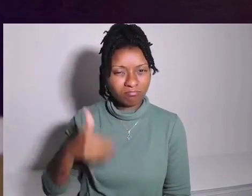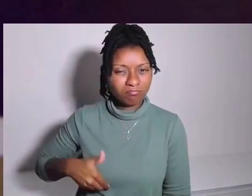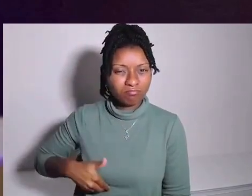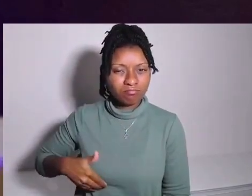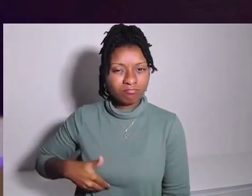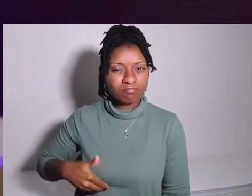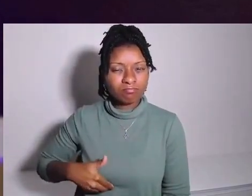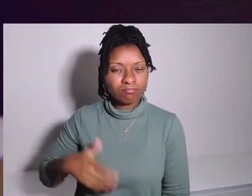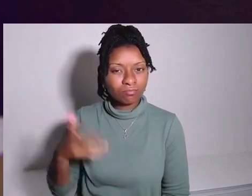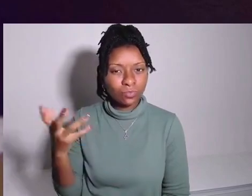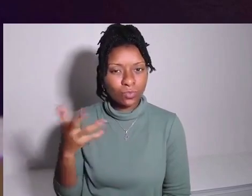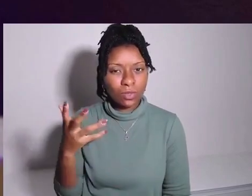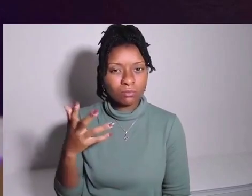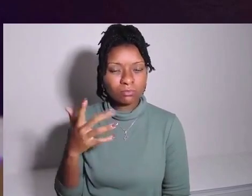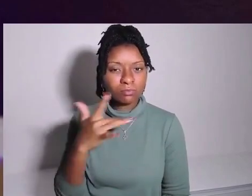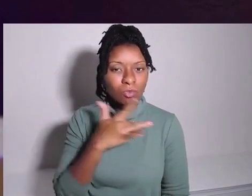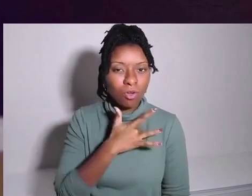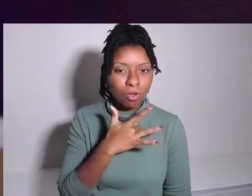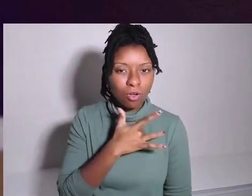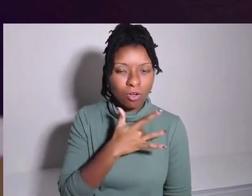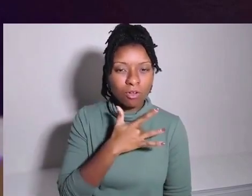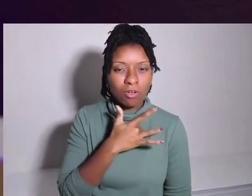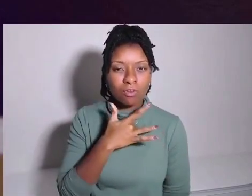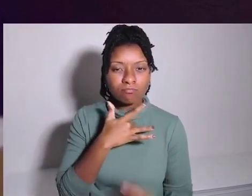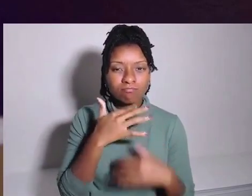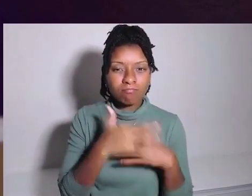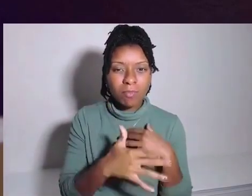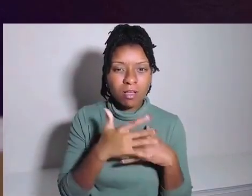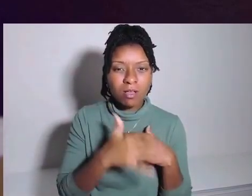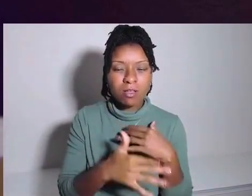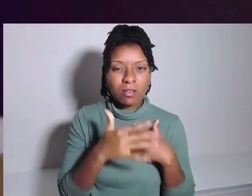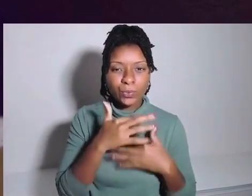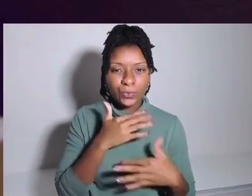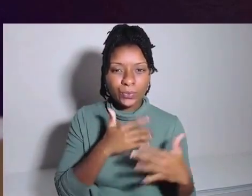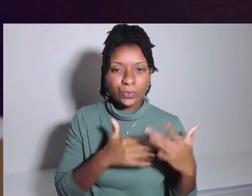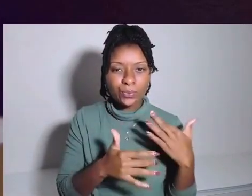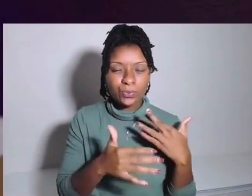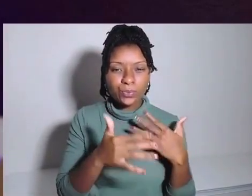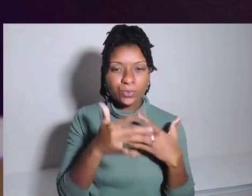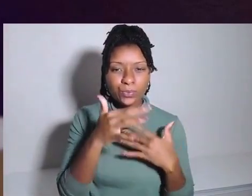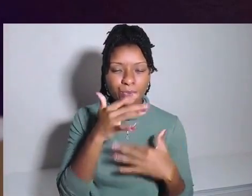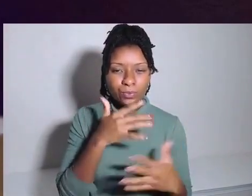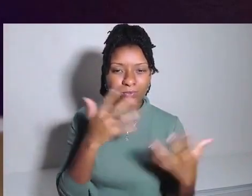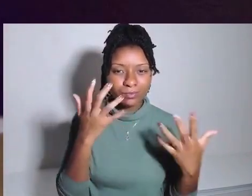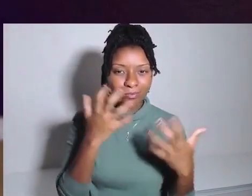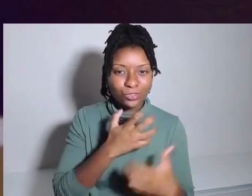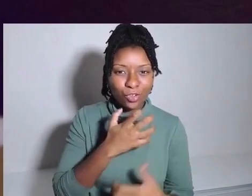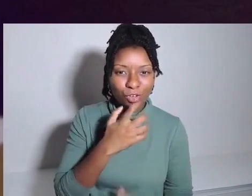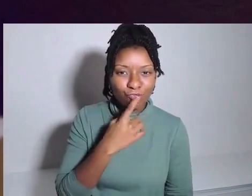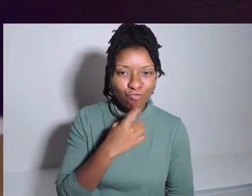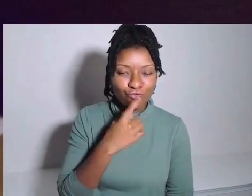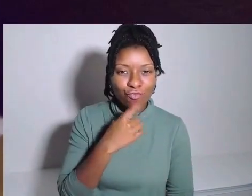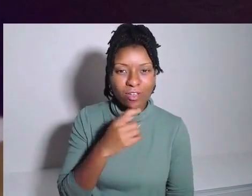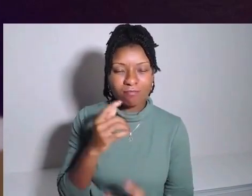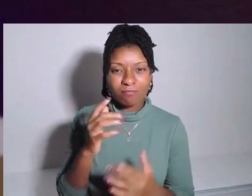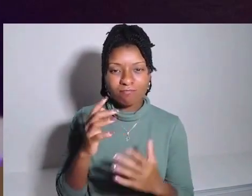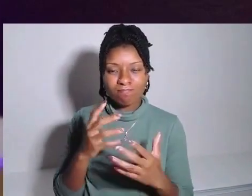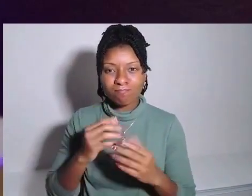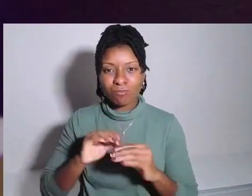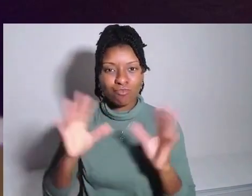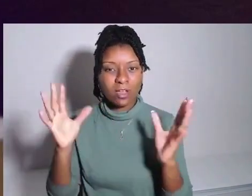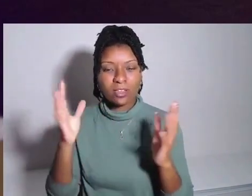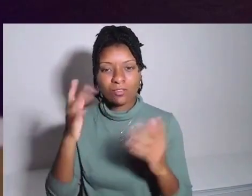the blood, the dark red, bright red. What a deep